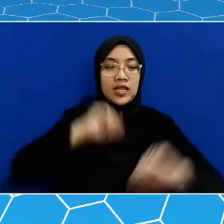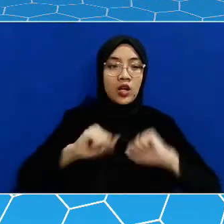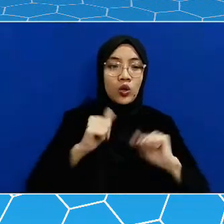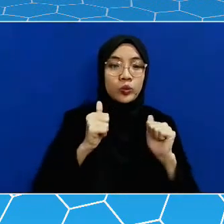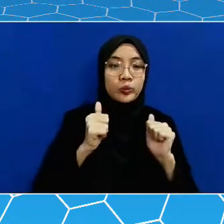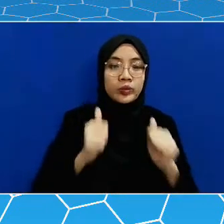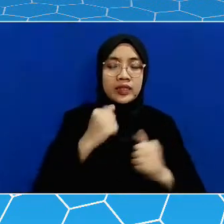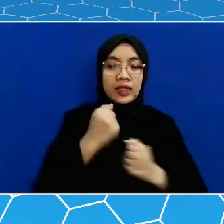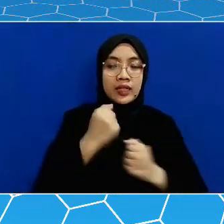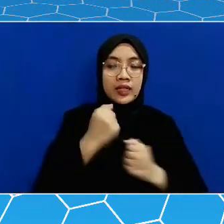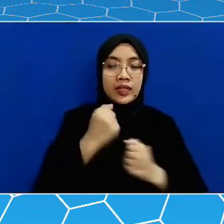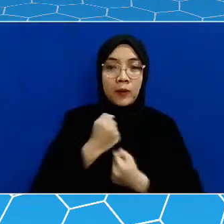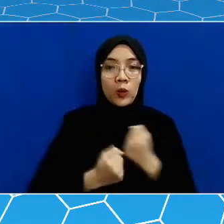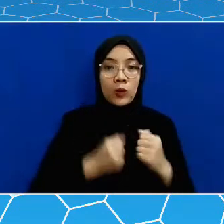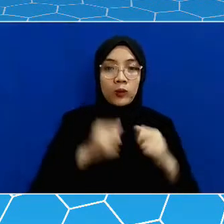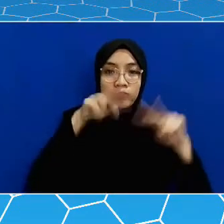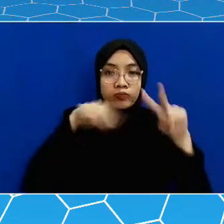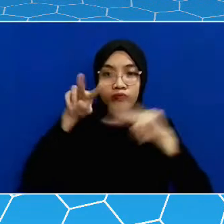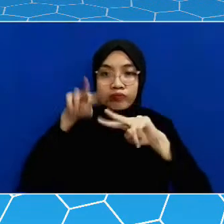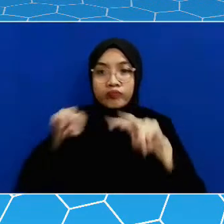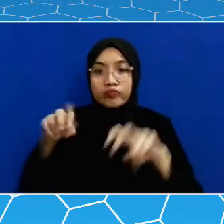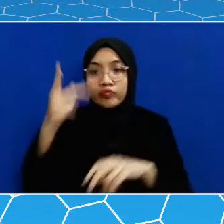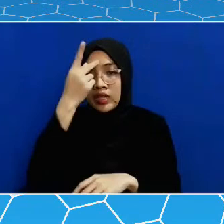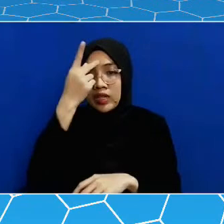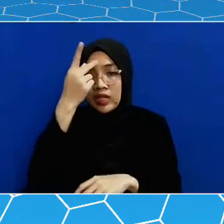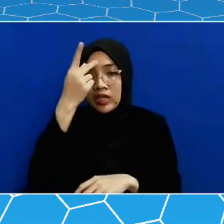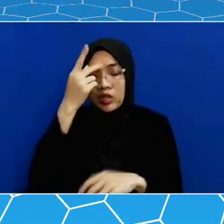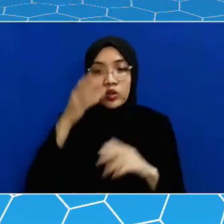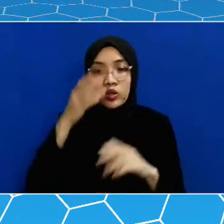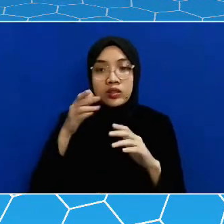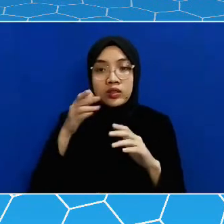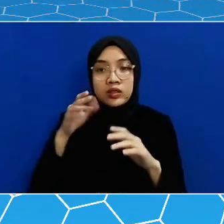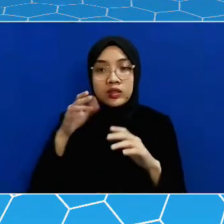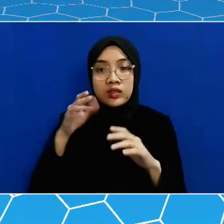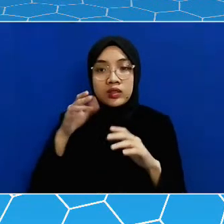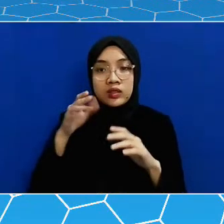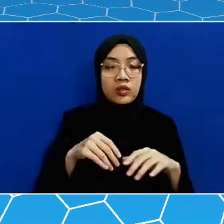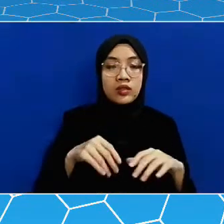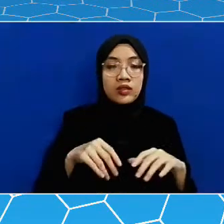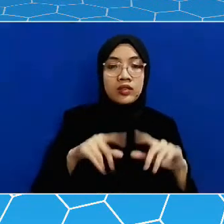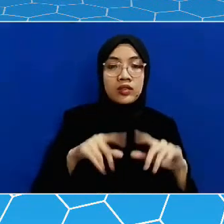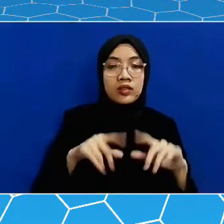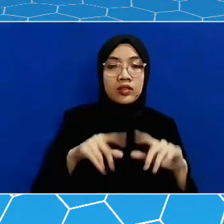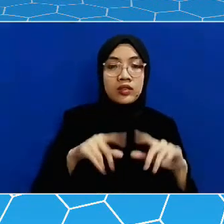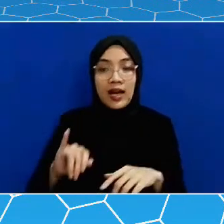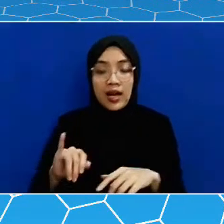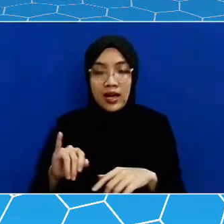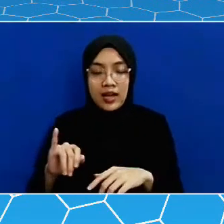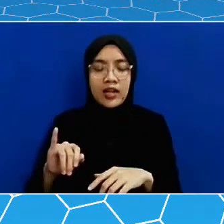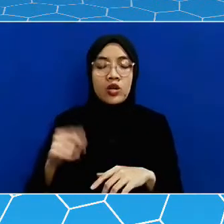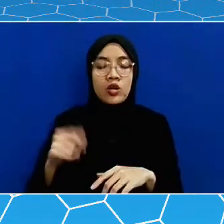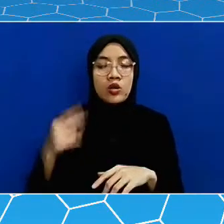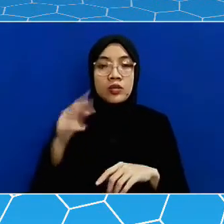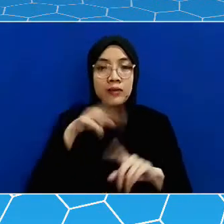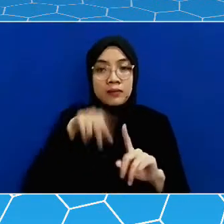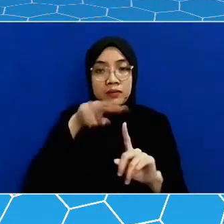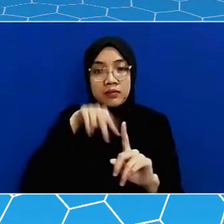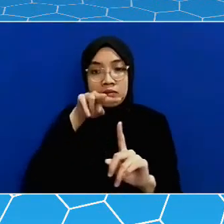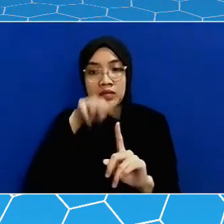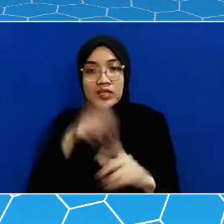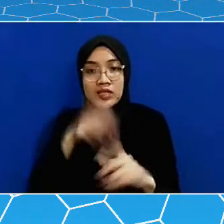catch people who at the very early stages of the disease. Exactly. Right. Yeah. So let's go on